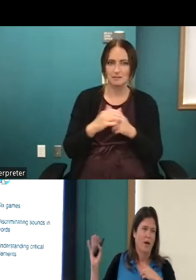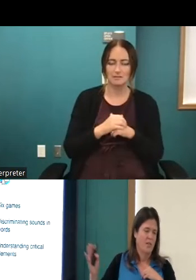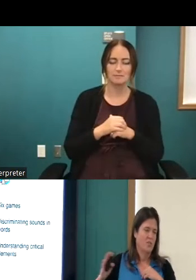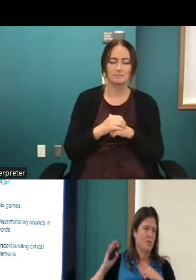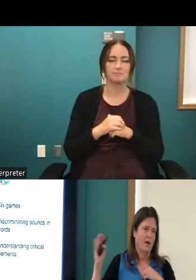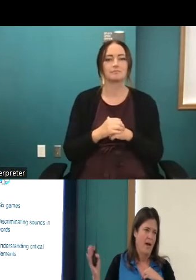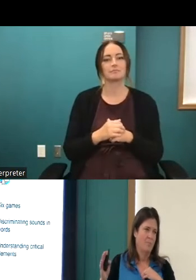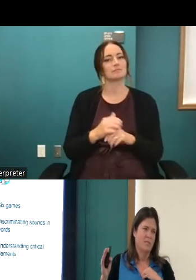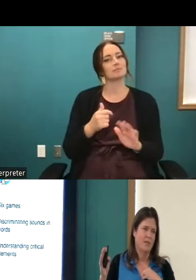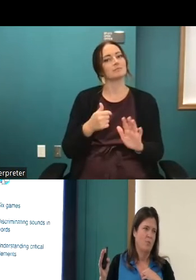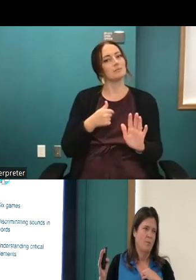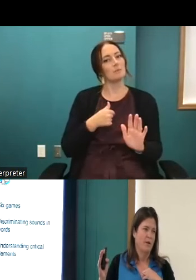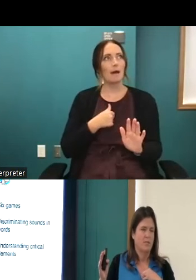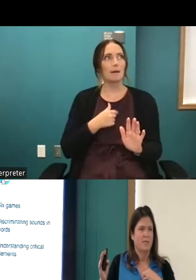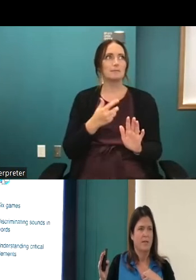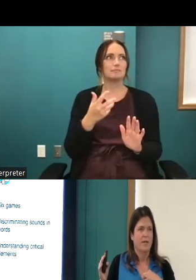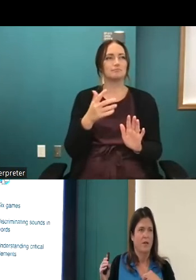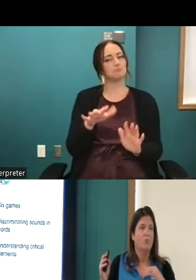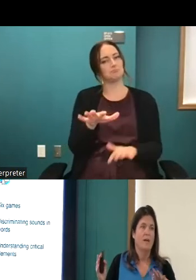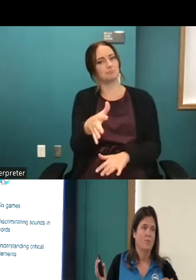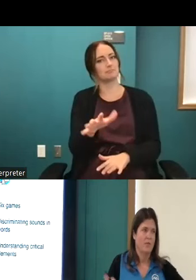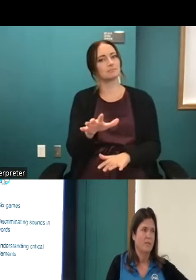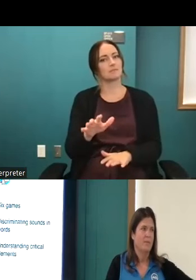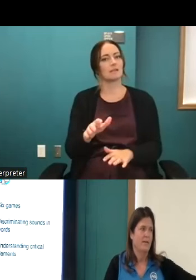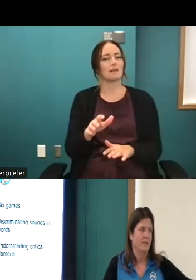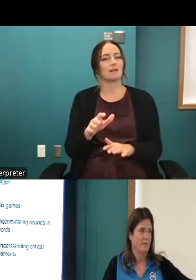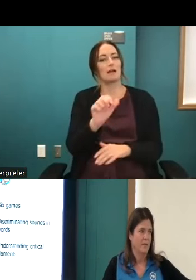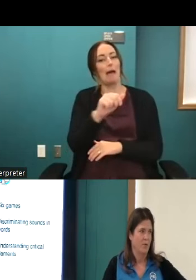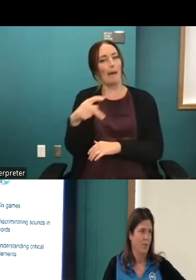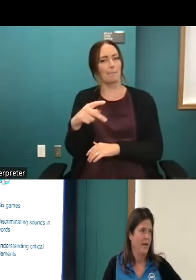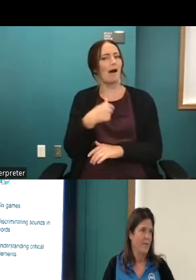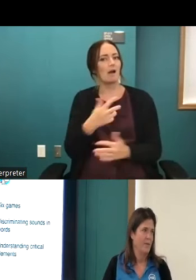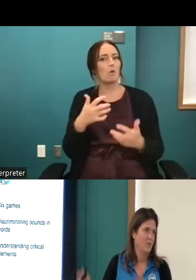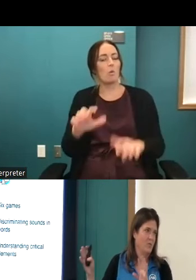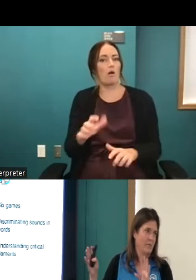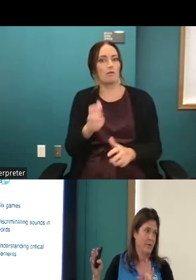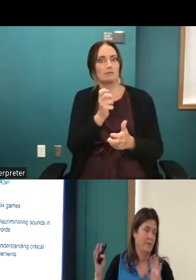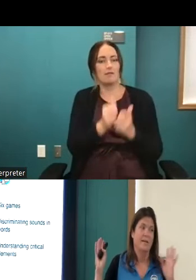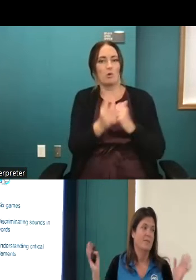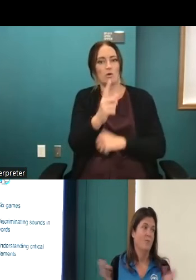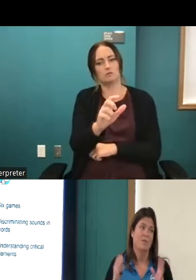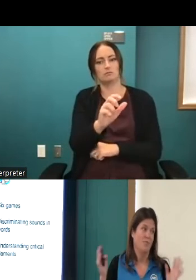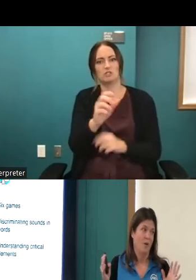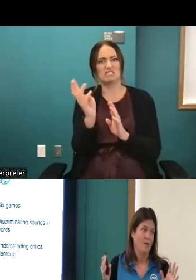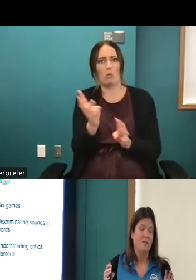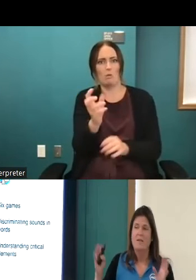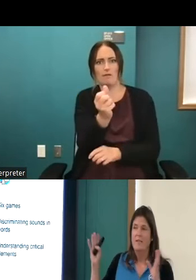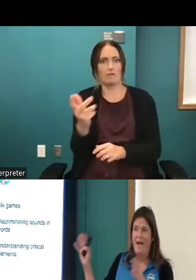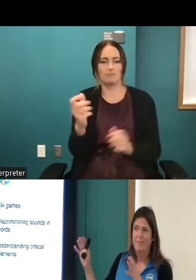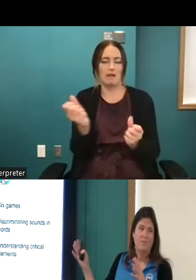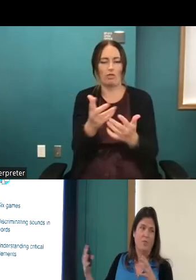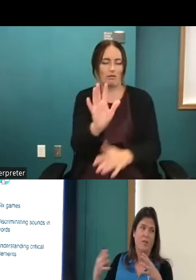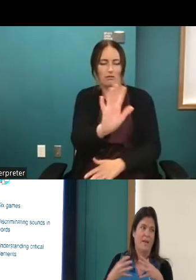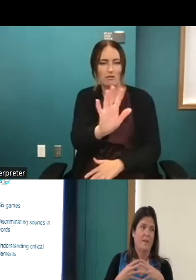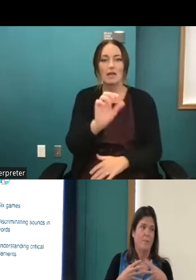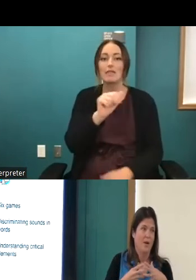I'm very cautious about apps because I don't want parents to think like, oh, download this, my kid, let them go play and I'm going to go do something else. That's not what it's for. The